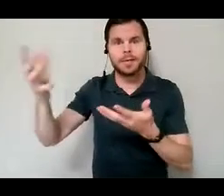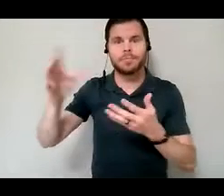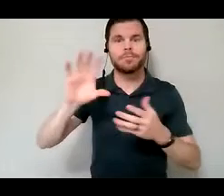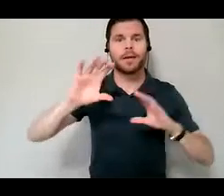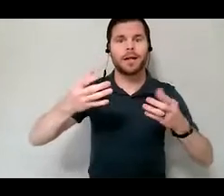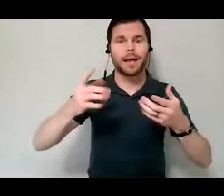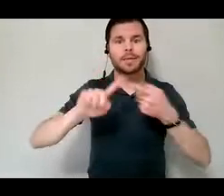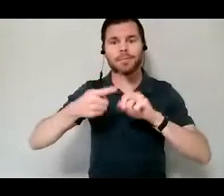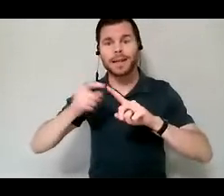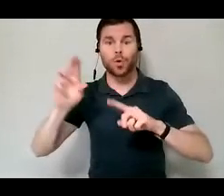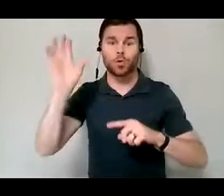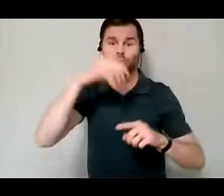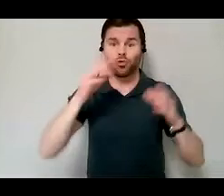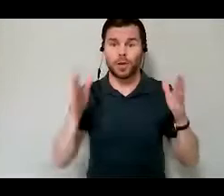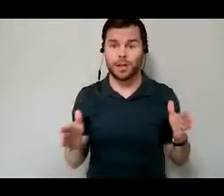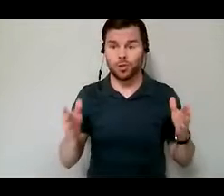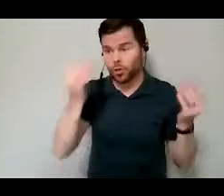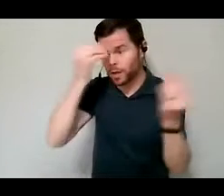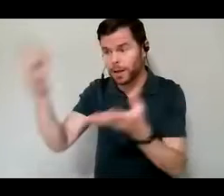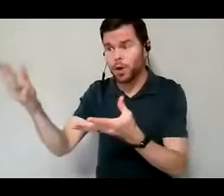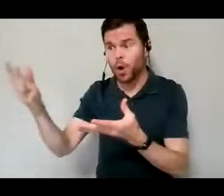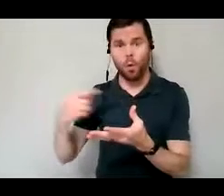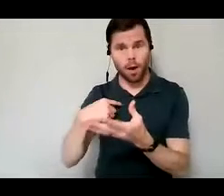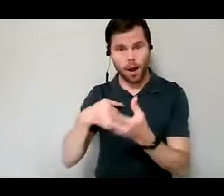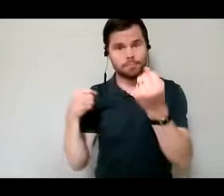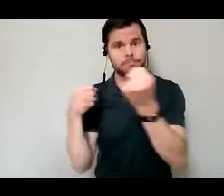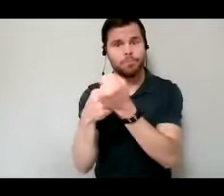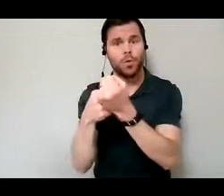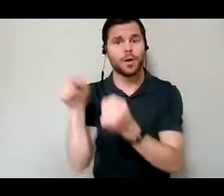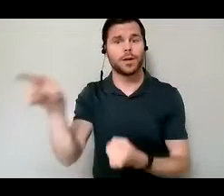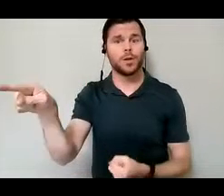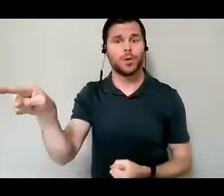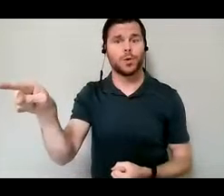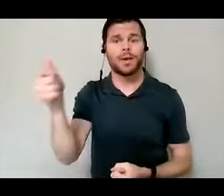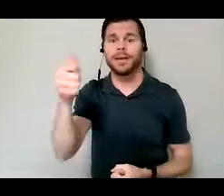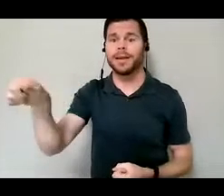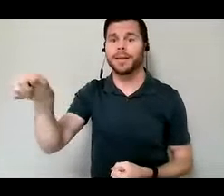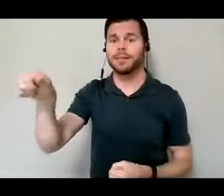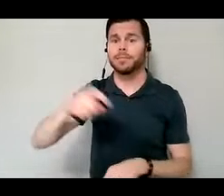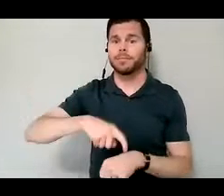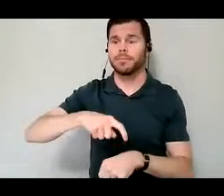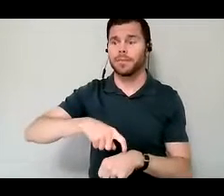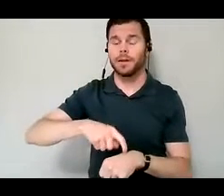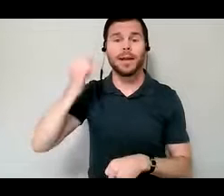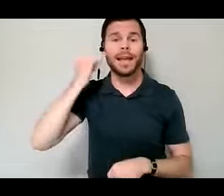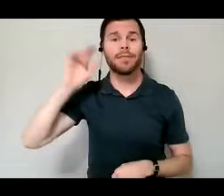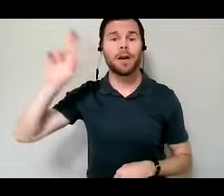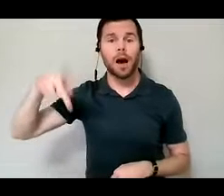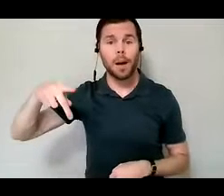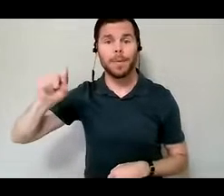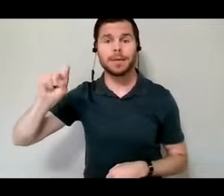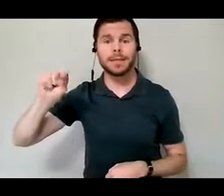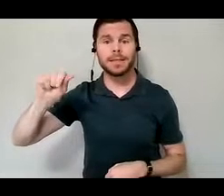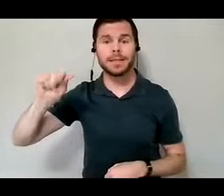even a stranger, know that like you're there for them whenever they need you. Because if you're an upstander, not a bystander,